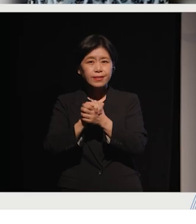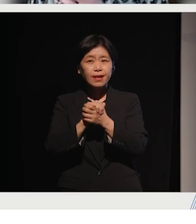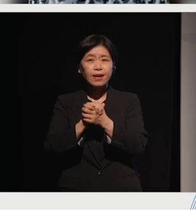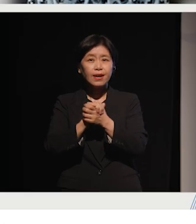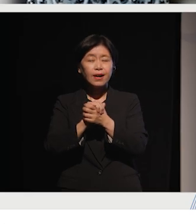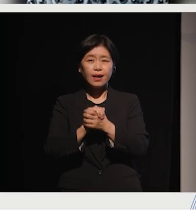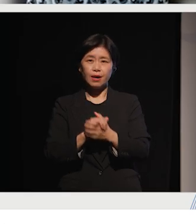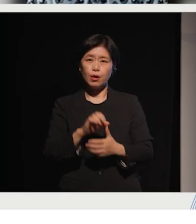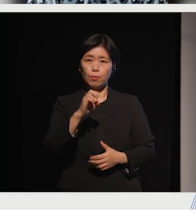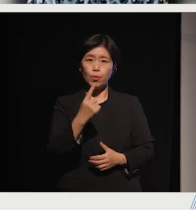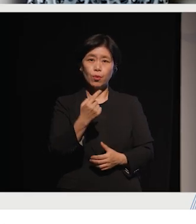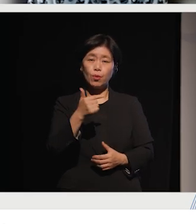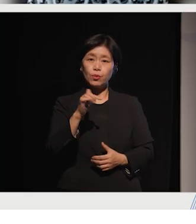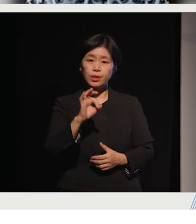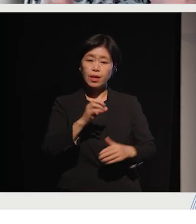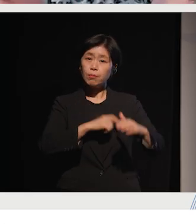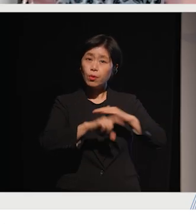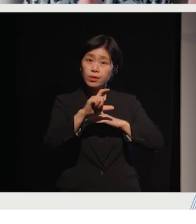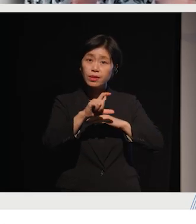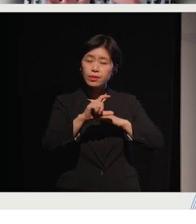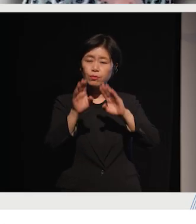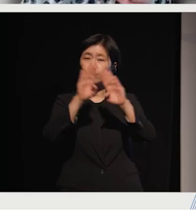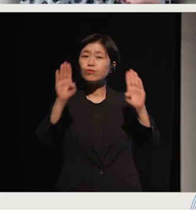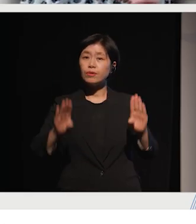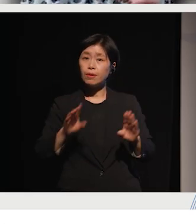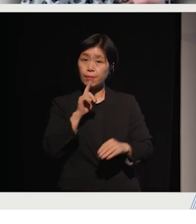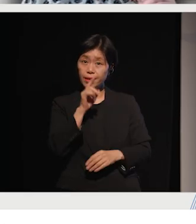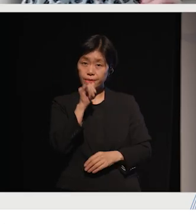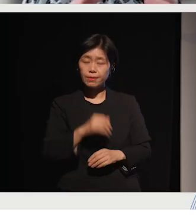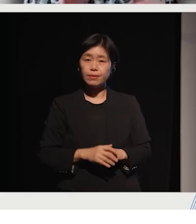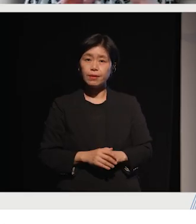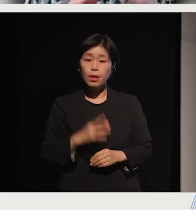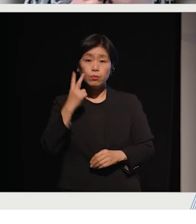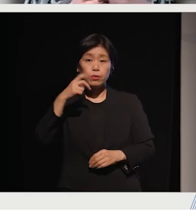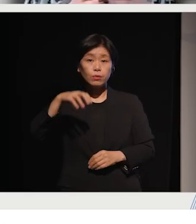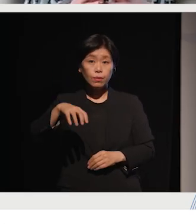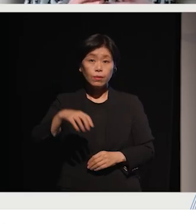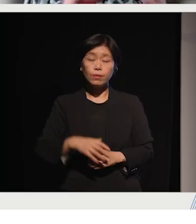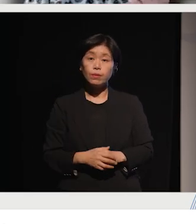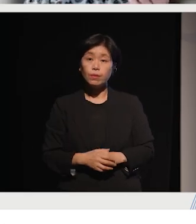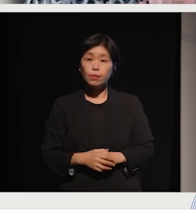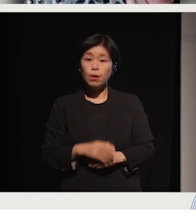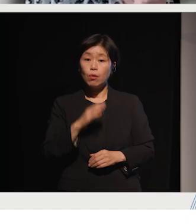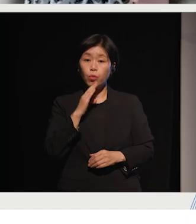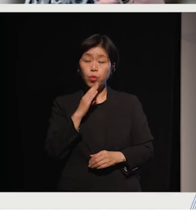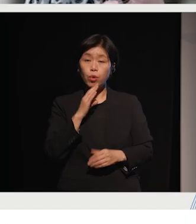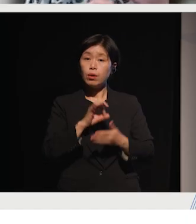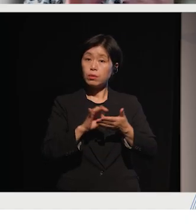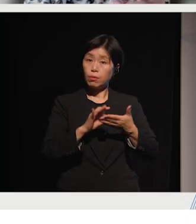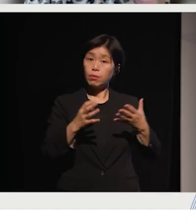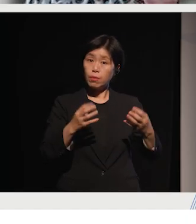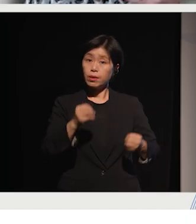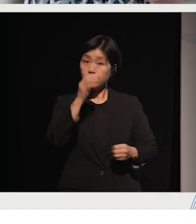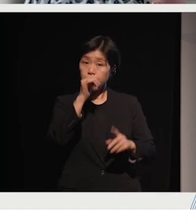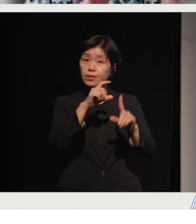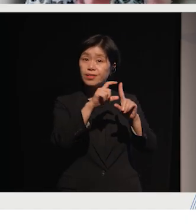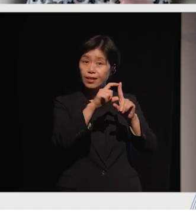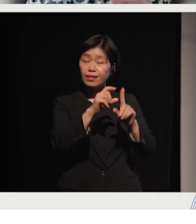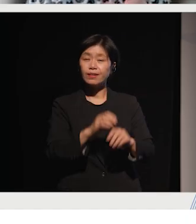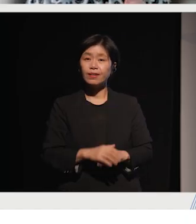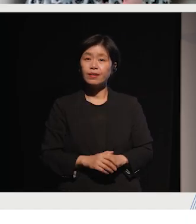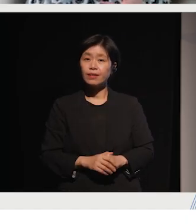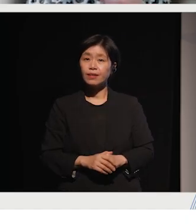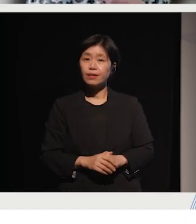States, sensory-friendly. That's often correlated with people who are neurodivergent, autistic,